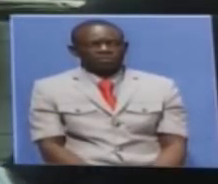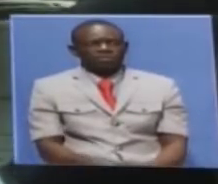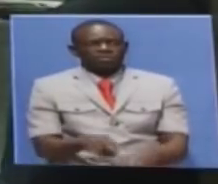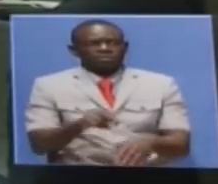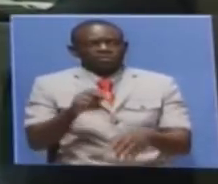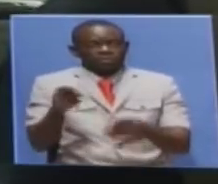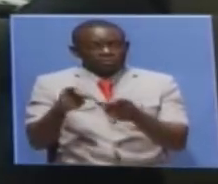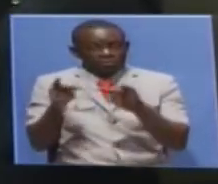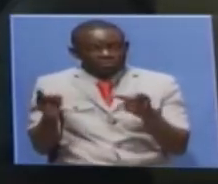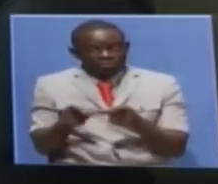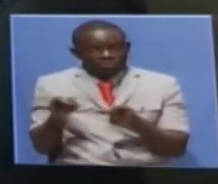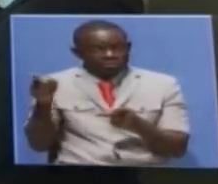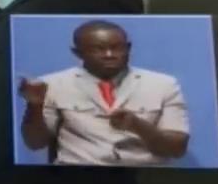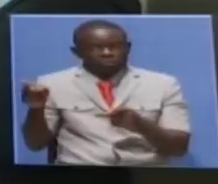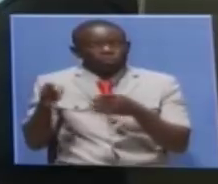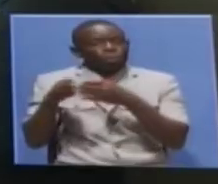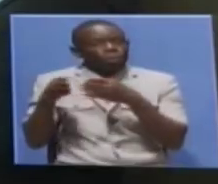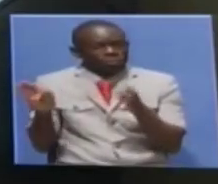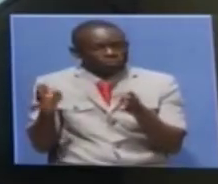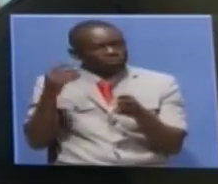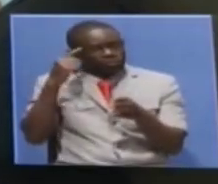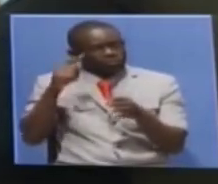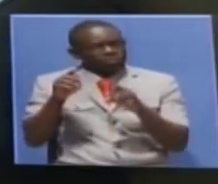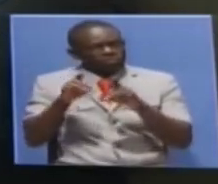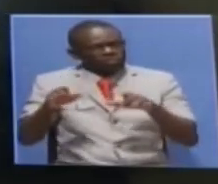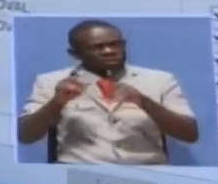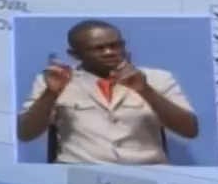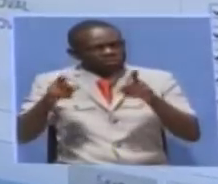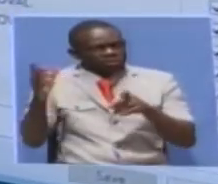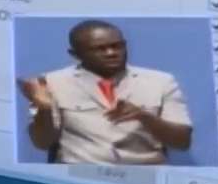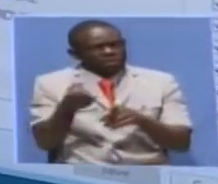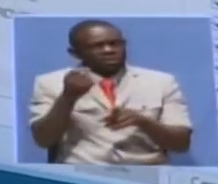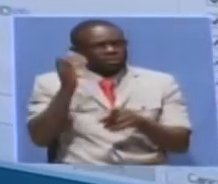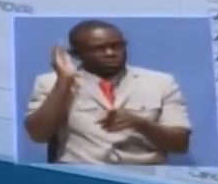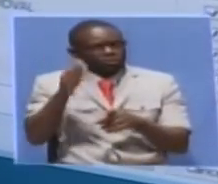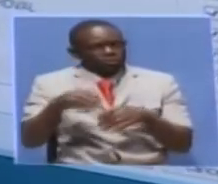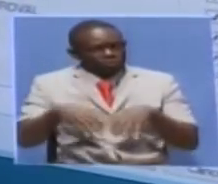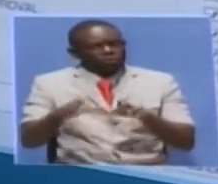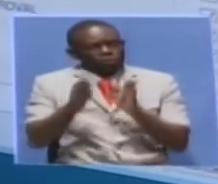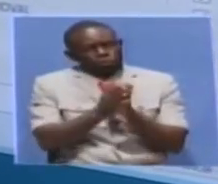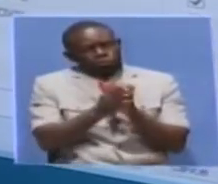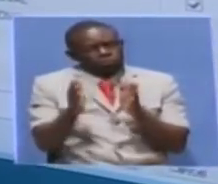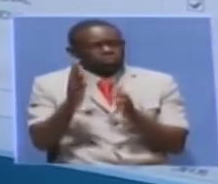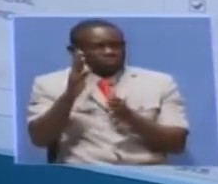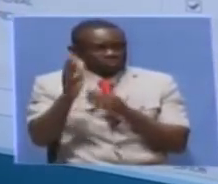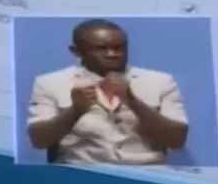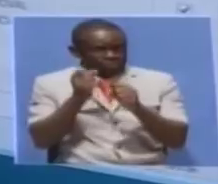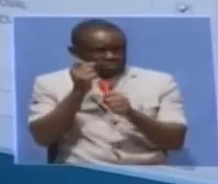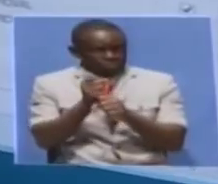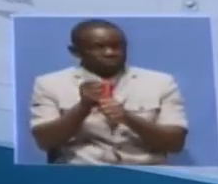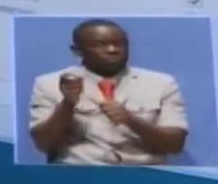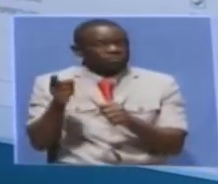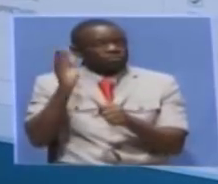Center, which is expected to run for 5 years, is expected to contribute to socio-economic development and ensure